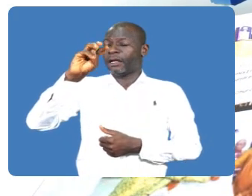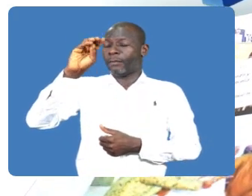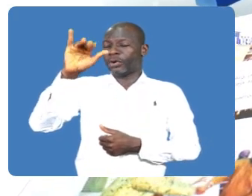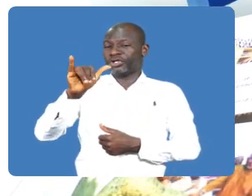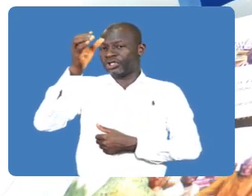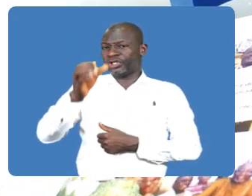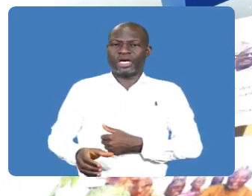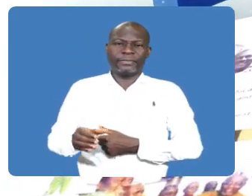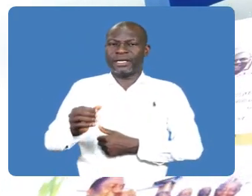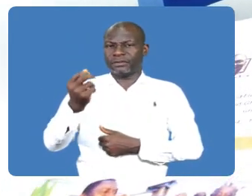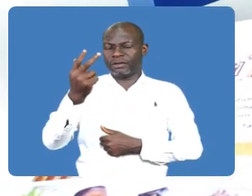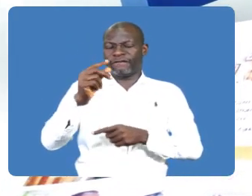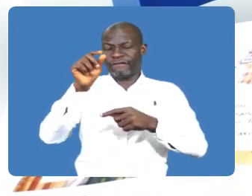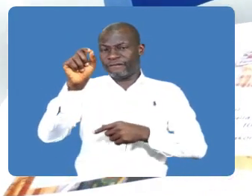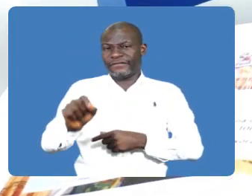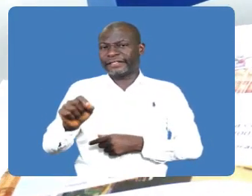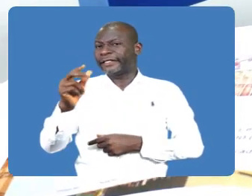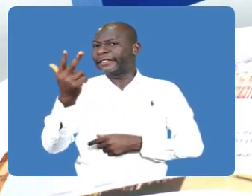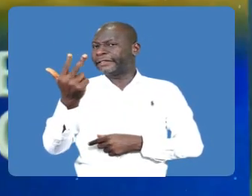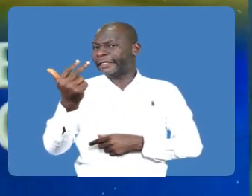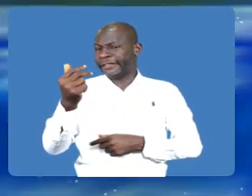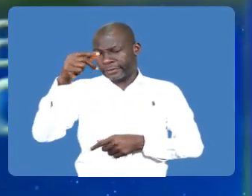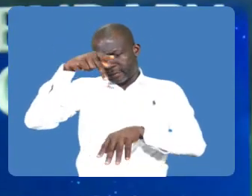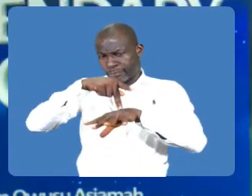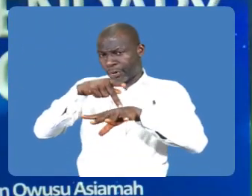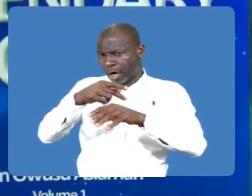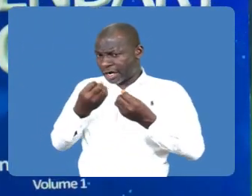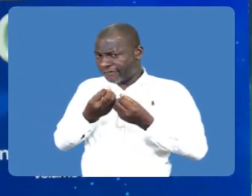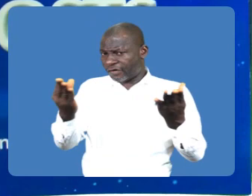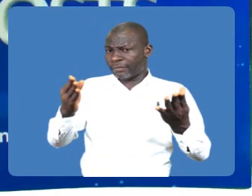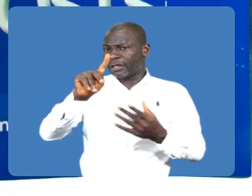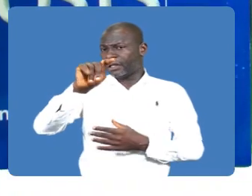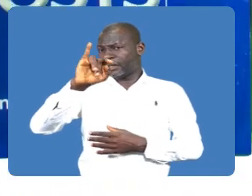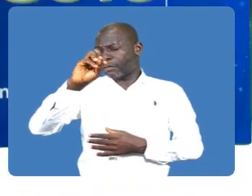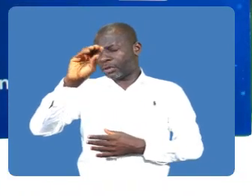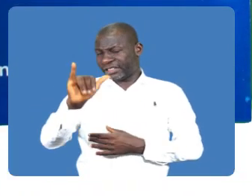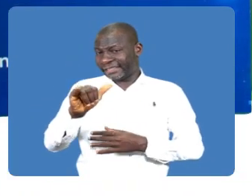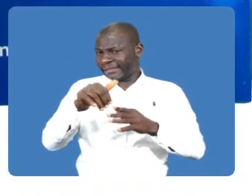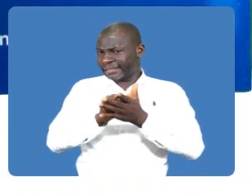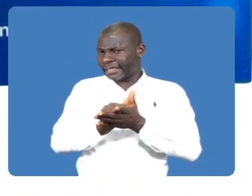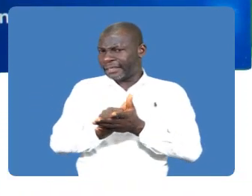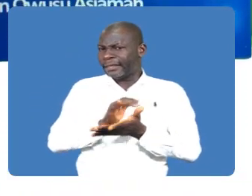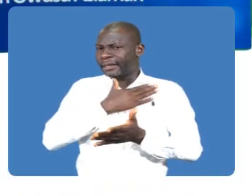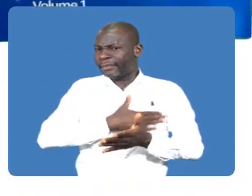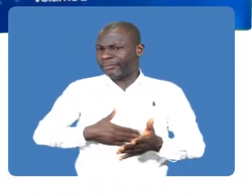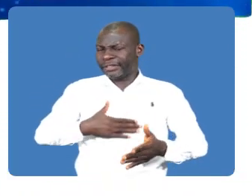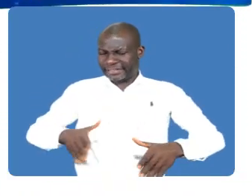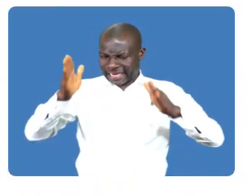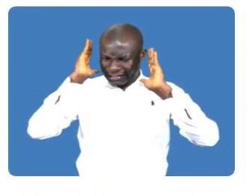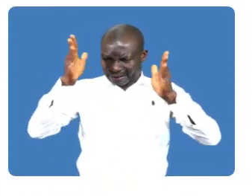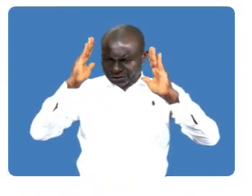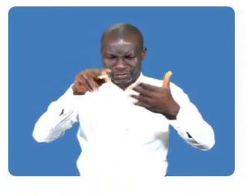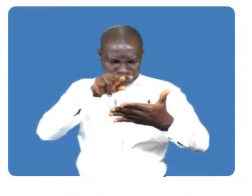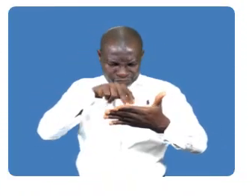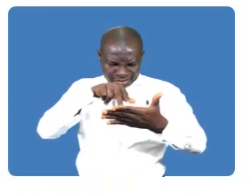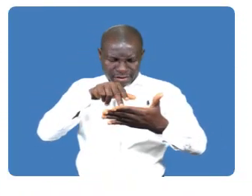4 and verse 13, Paul told Timothy, "Till I come, give